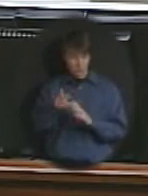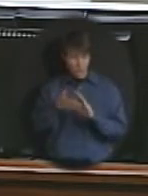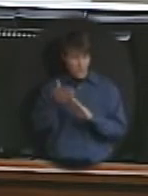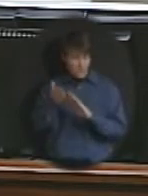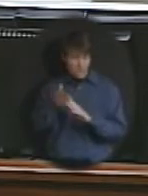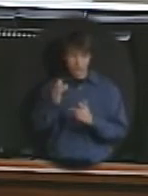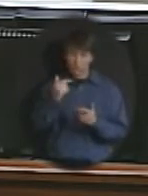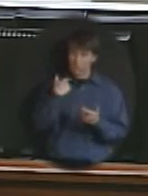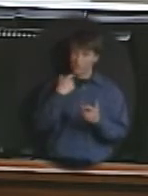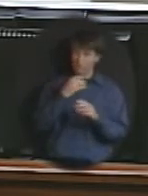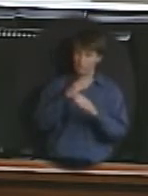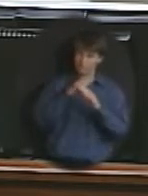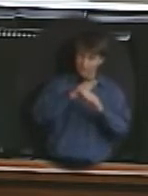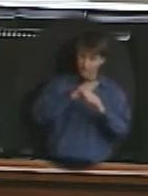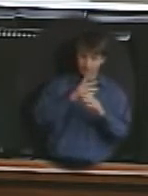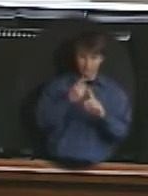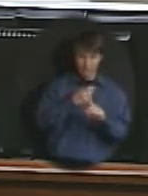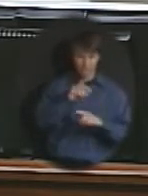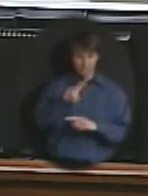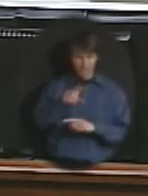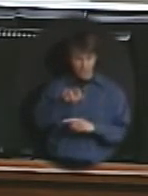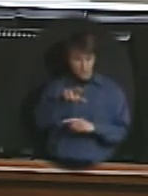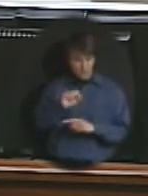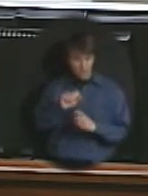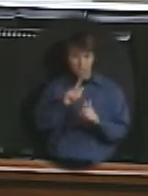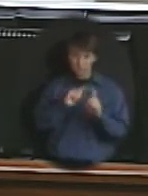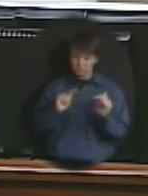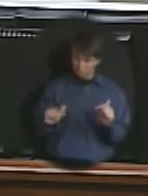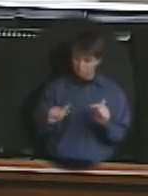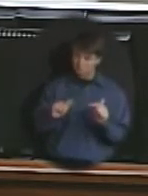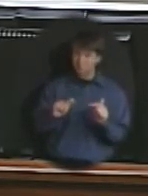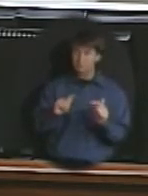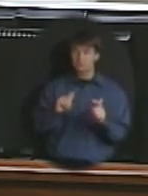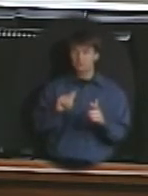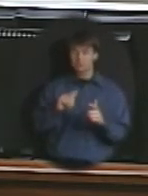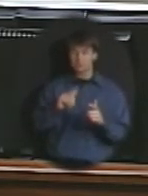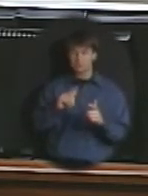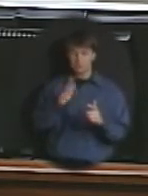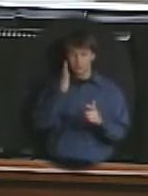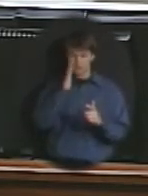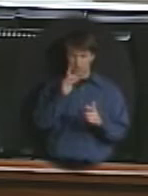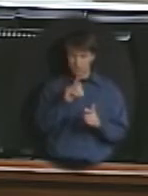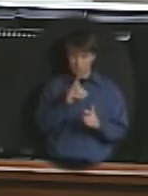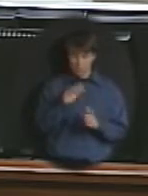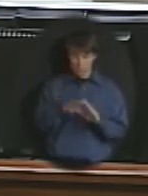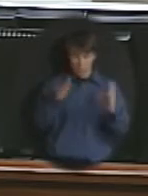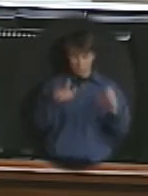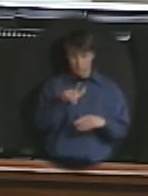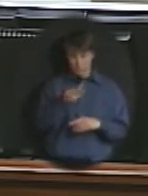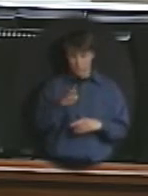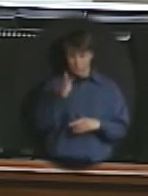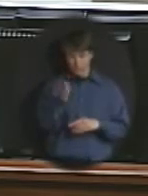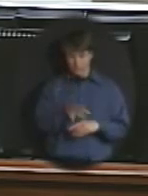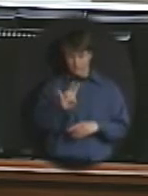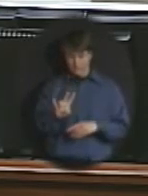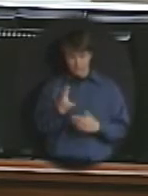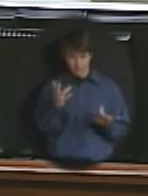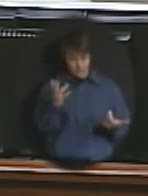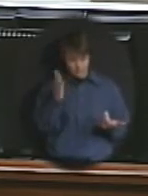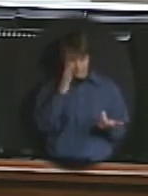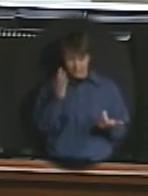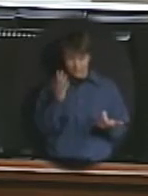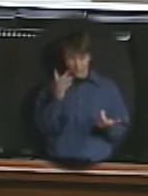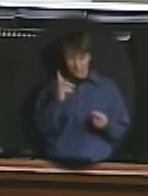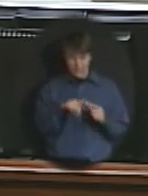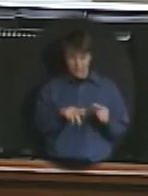it's protecting us from viruses and those kinds of things. With a 24/7 shop that we are, we can't take those